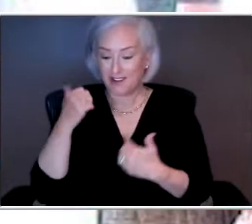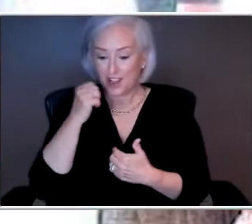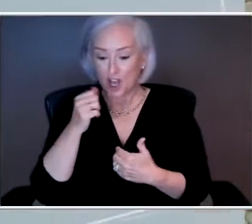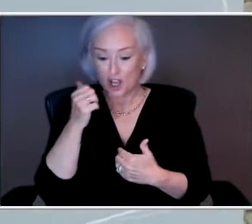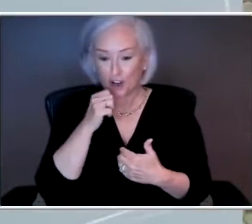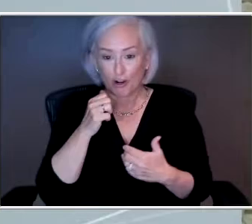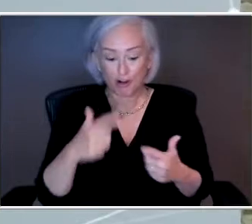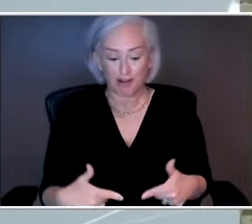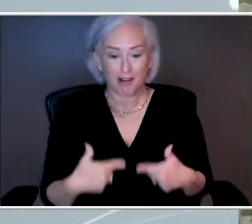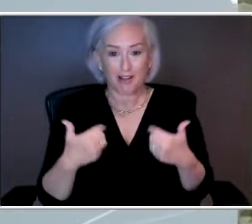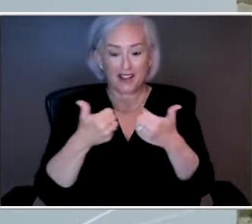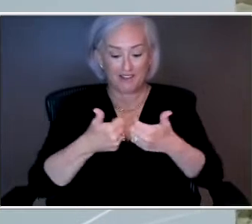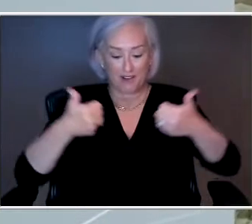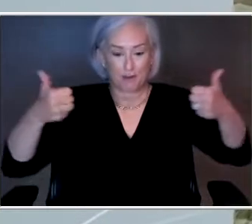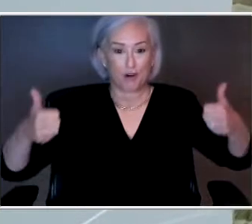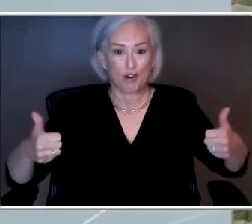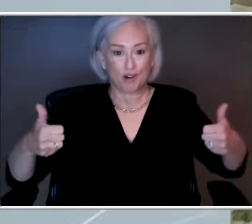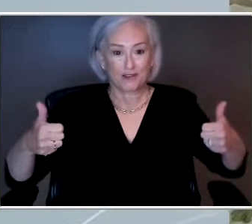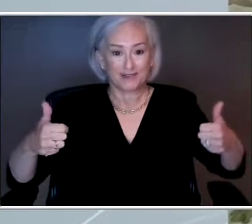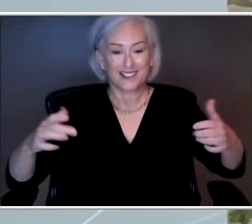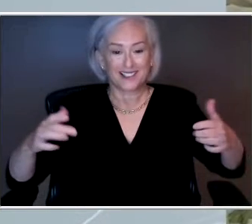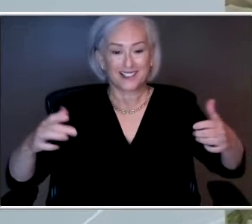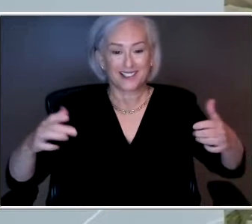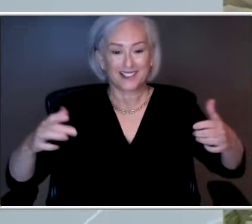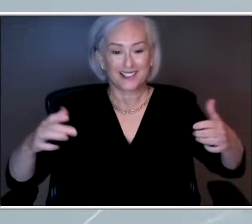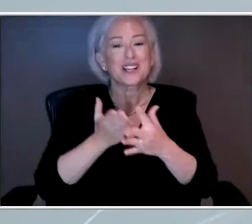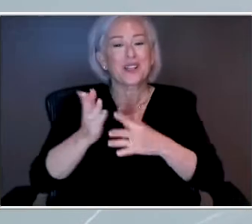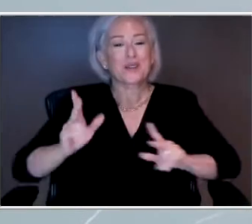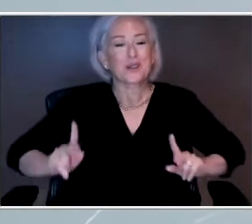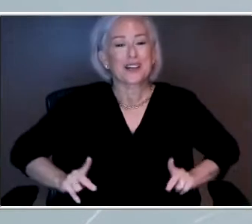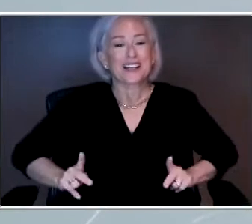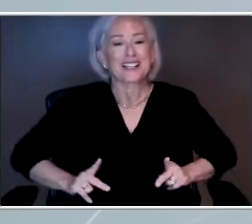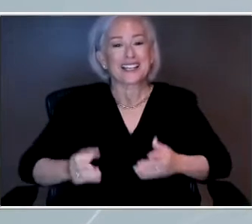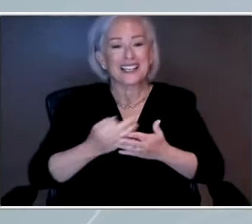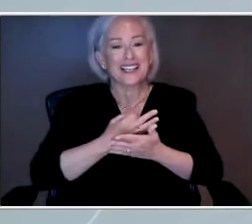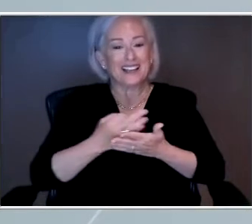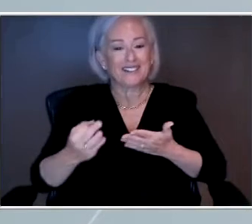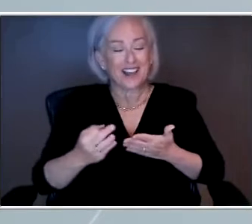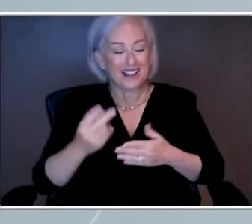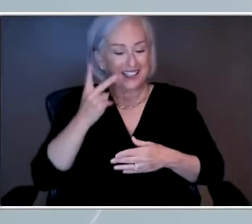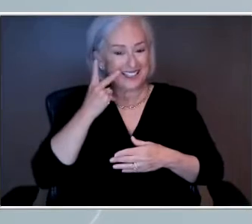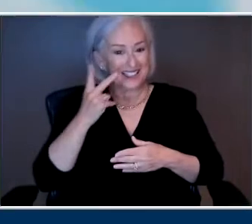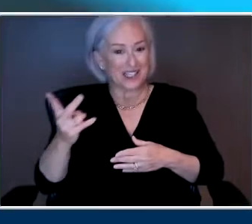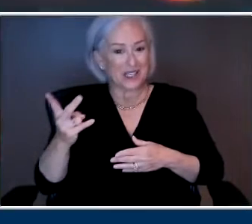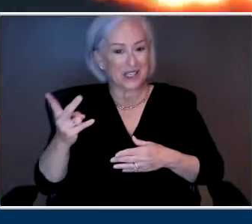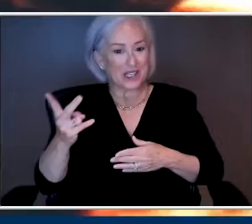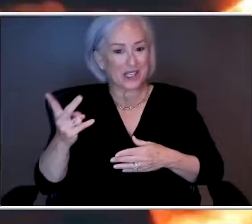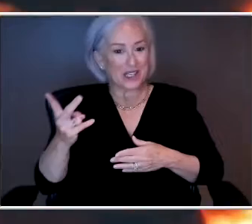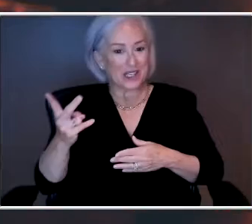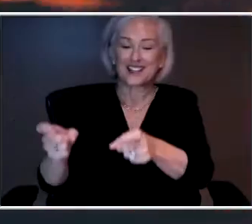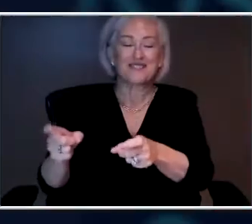connected by kidney failure. See what his act of generosity meant to this little Taylor Swift fan.